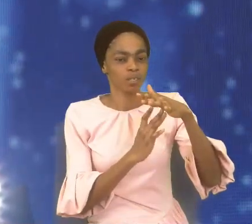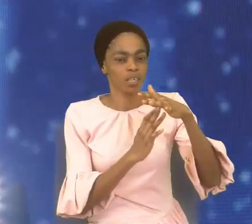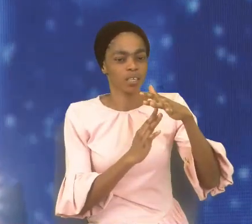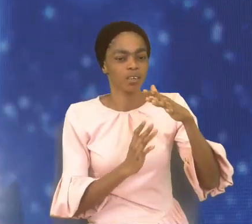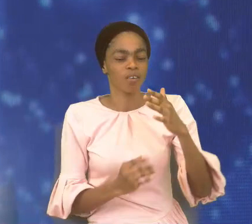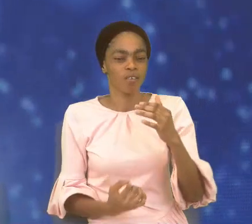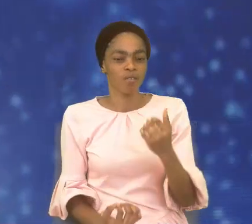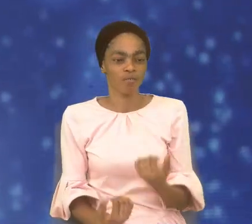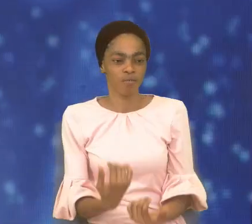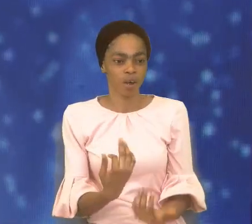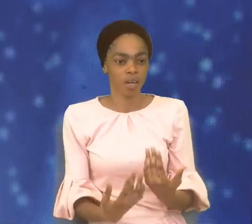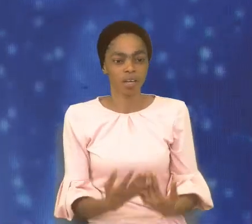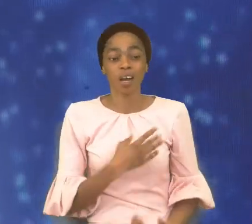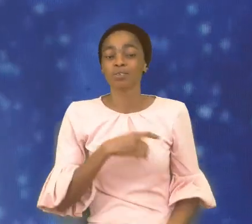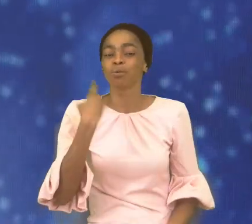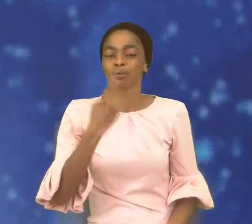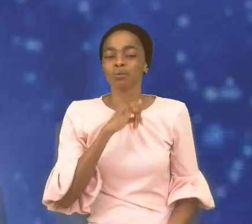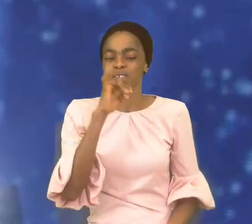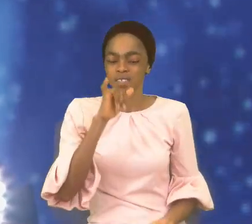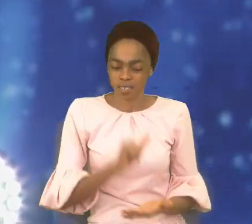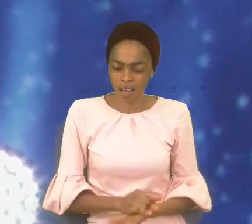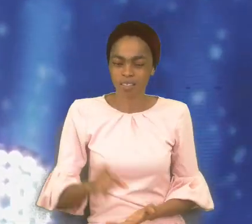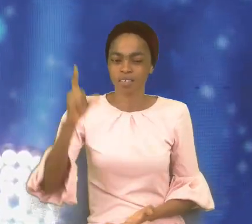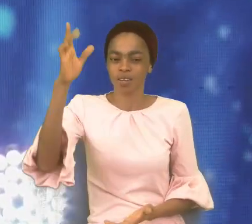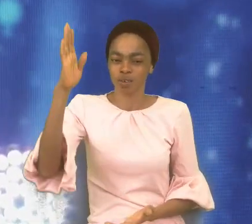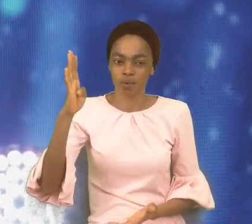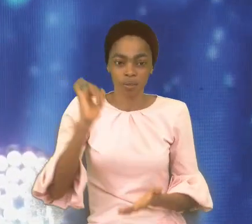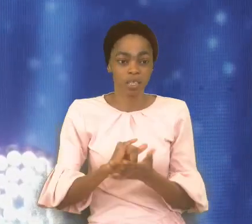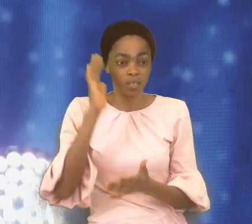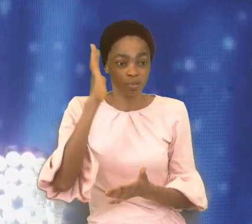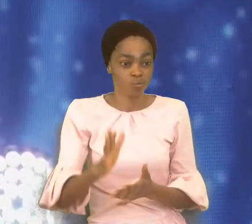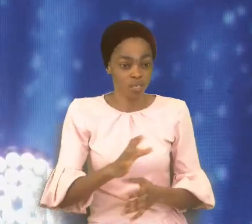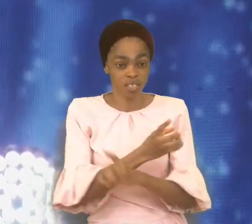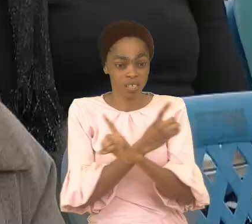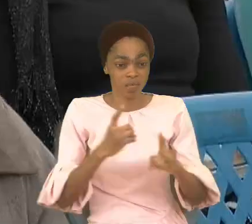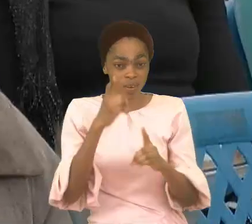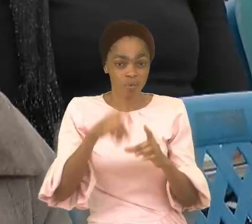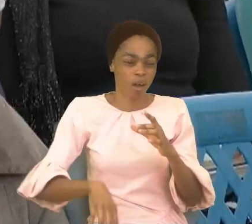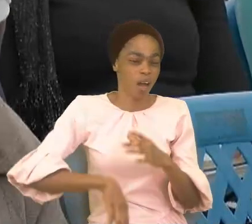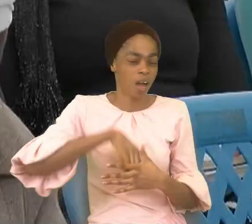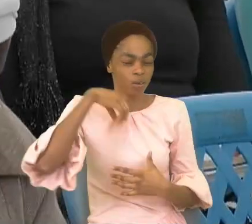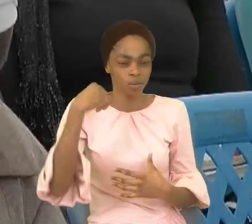deliver you out of my hands? Verse 17,